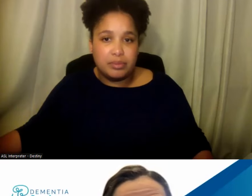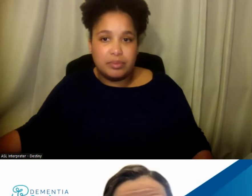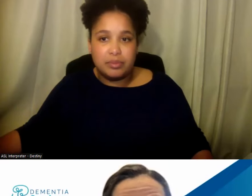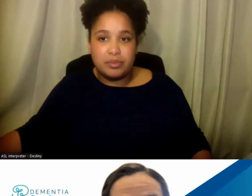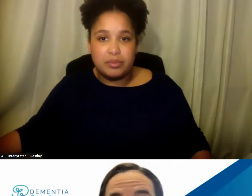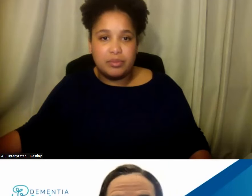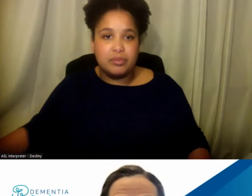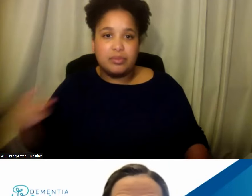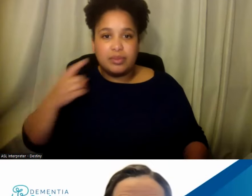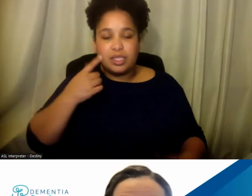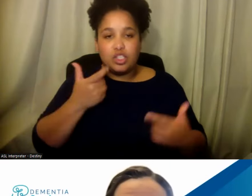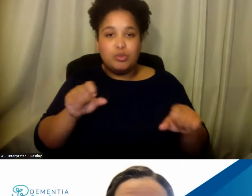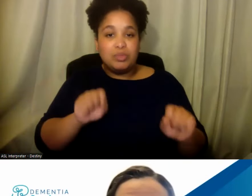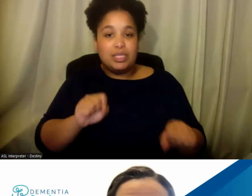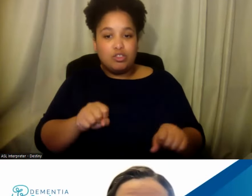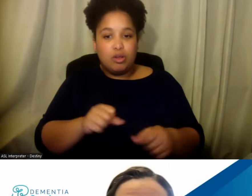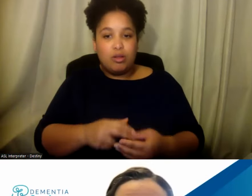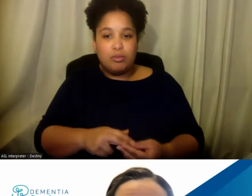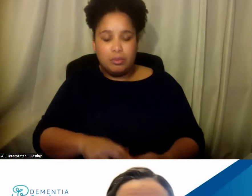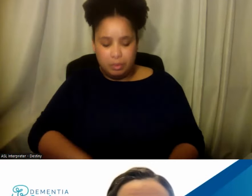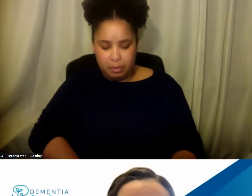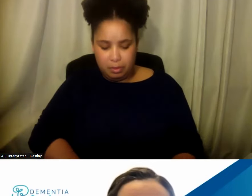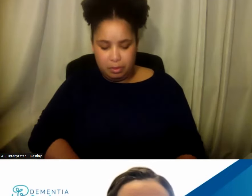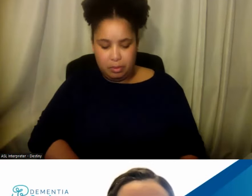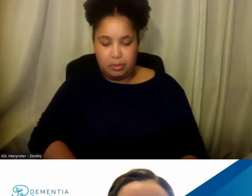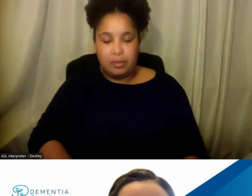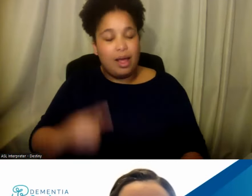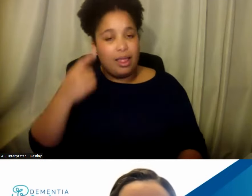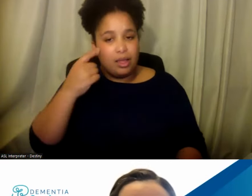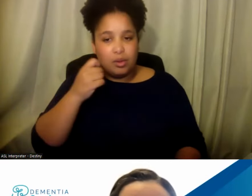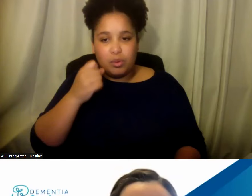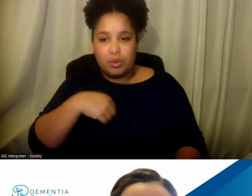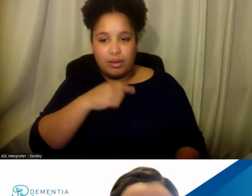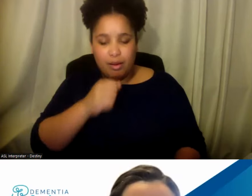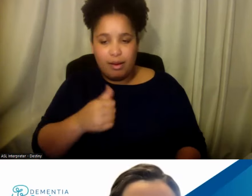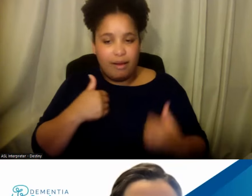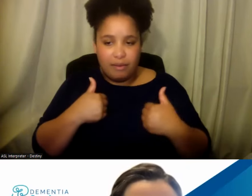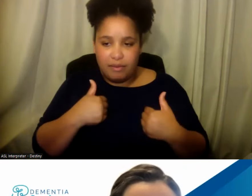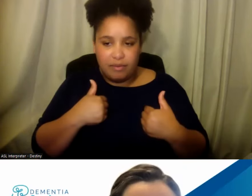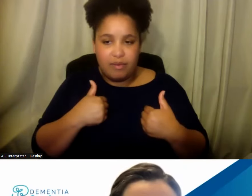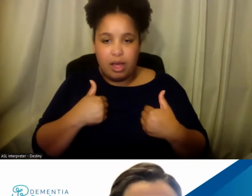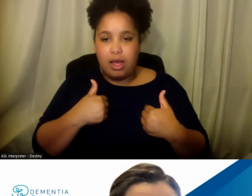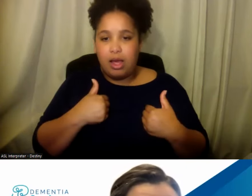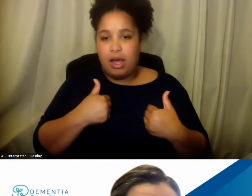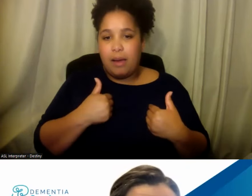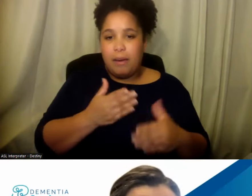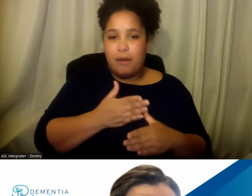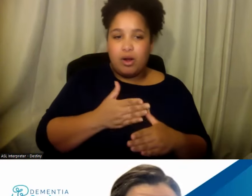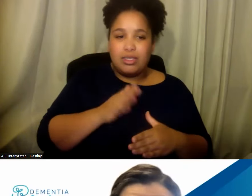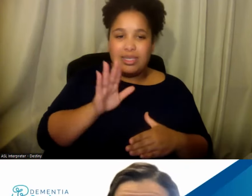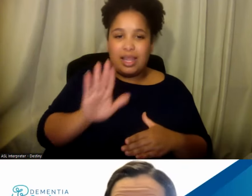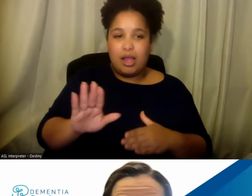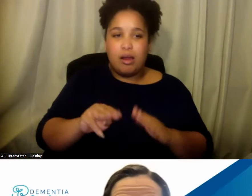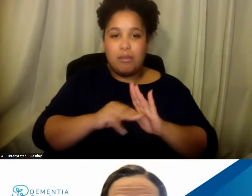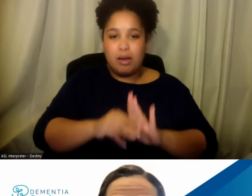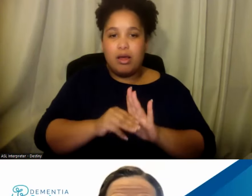Yeah, I think there's huge potential. I don't think we have any partners where that's exactly their model,